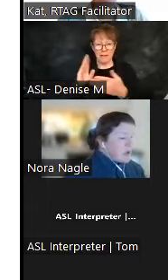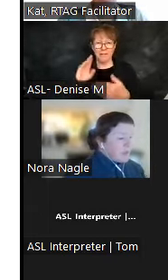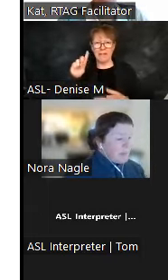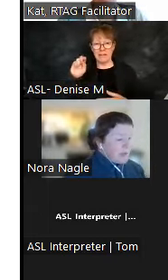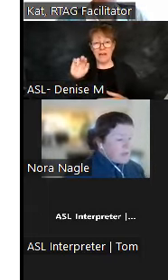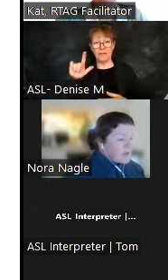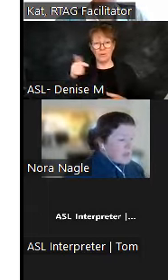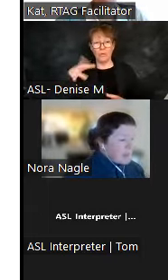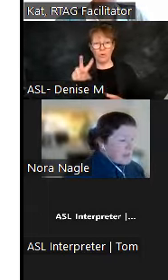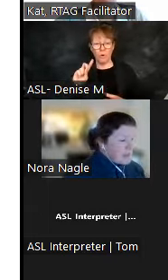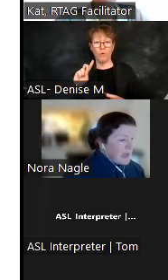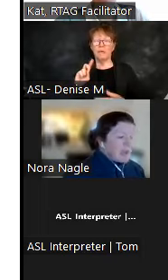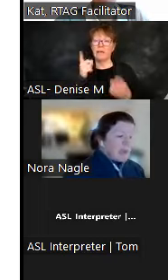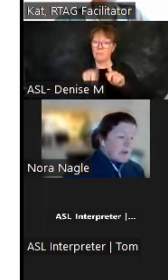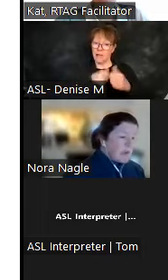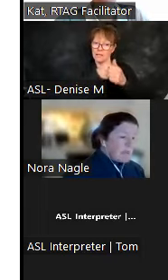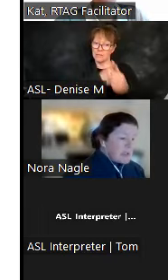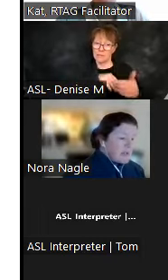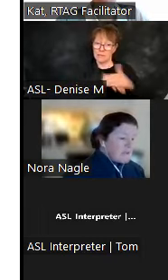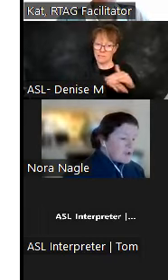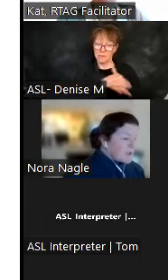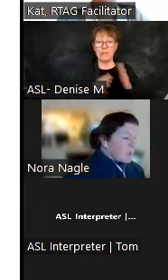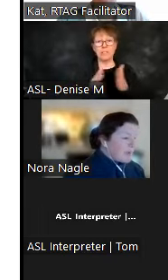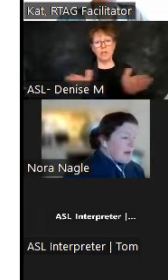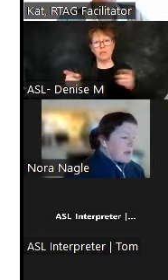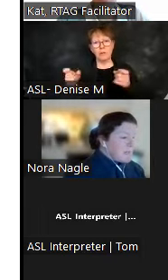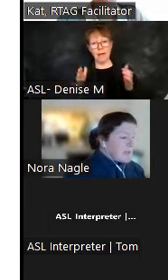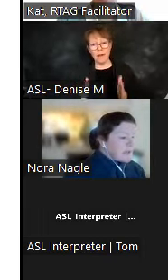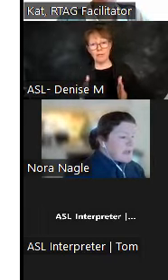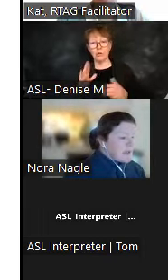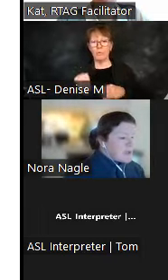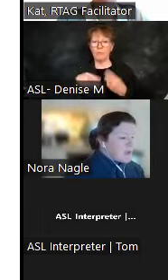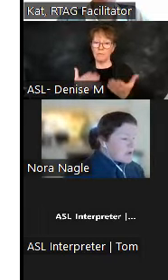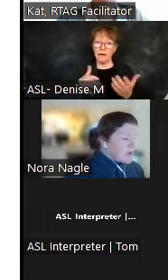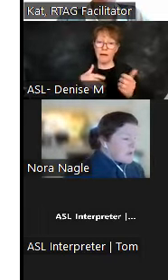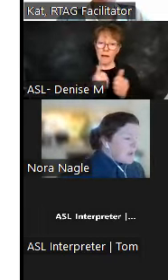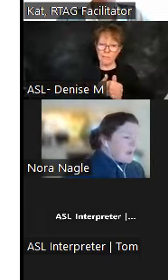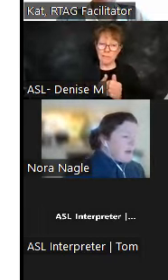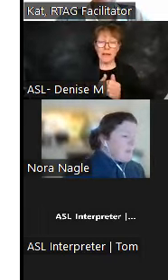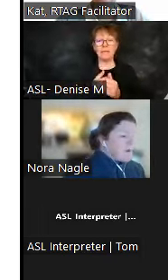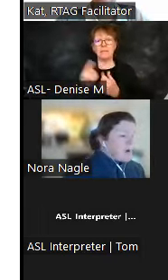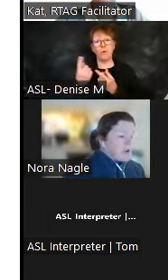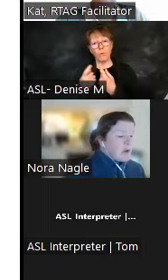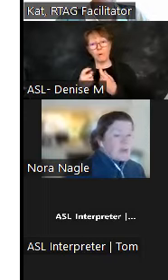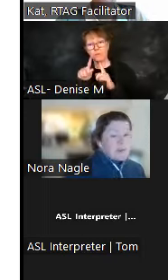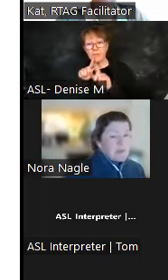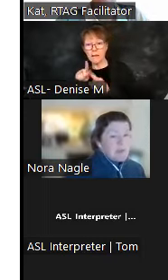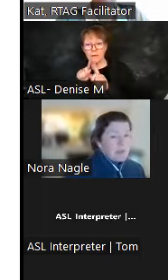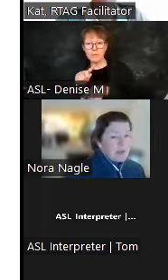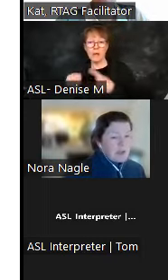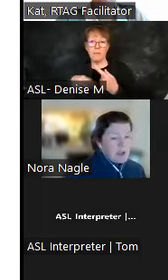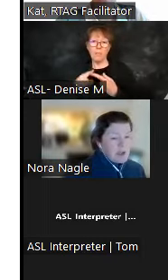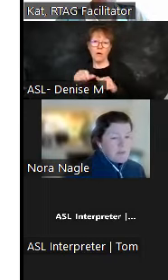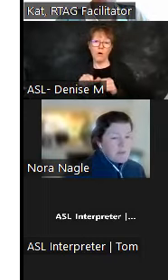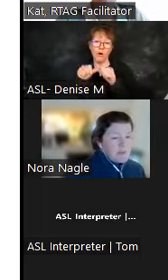The general manager of the MBTA and other MBTA officials will provide updates and answer questions about their ongoing